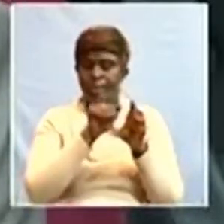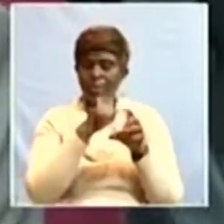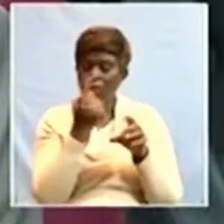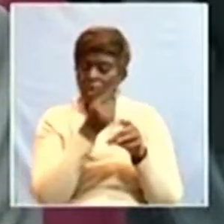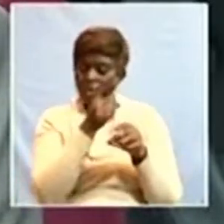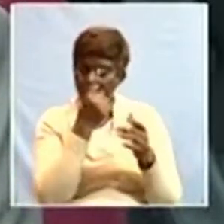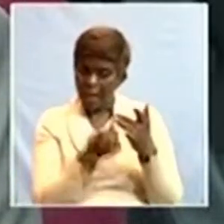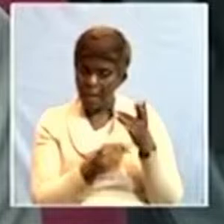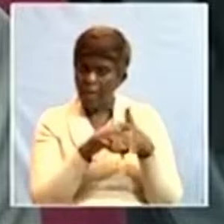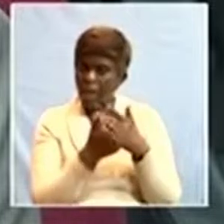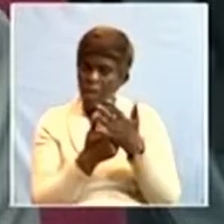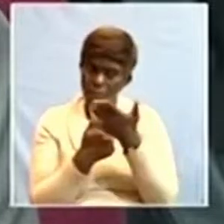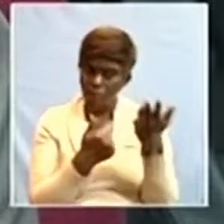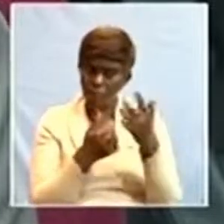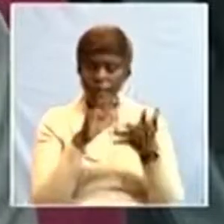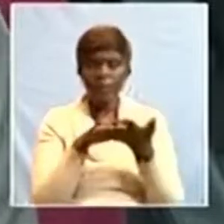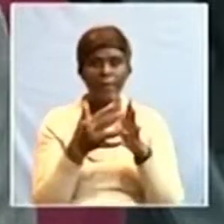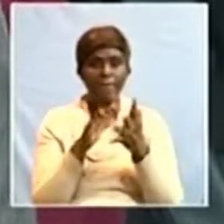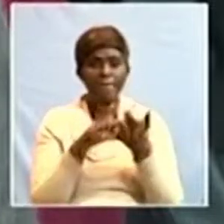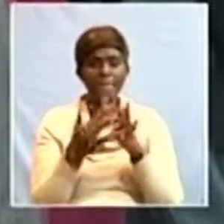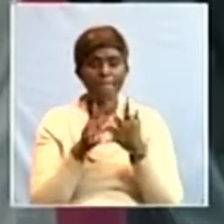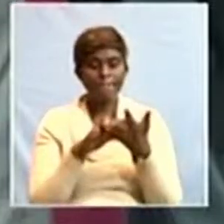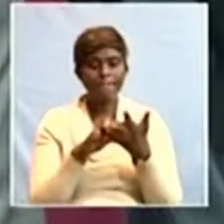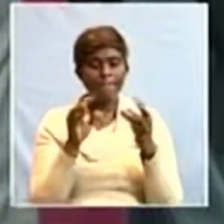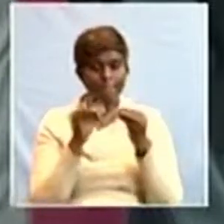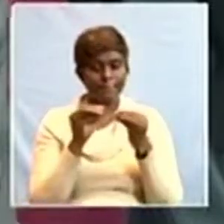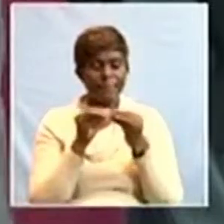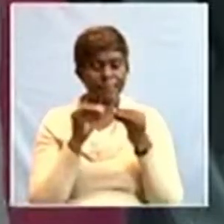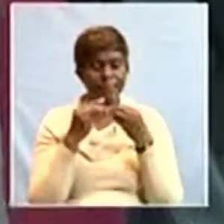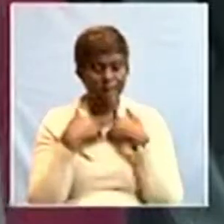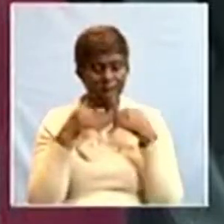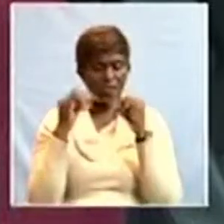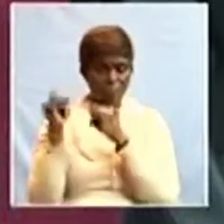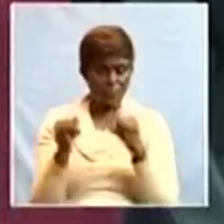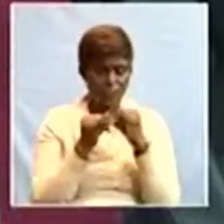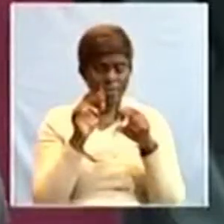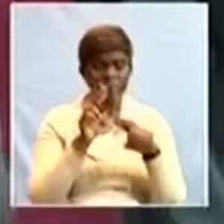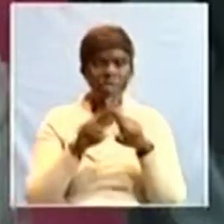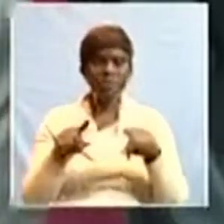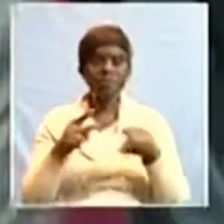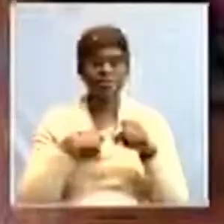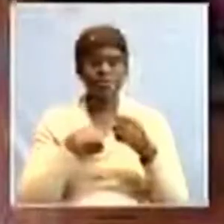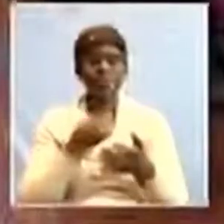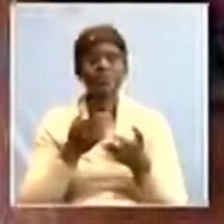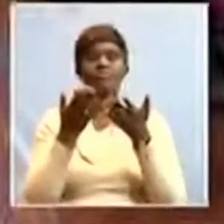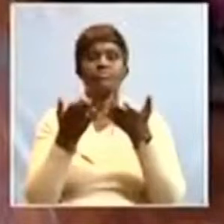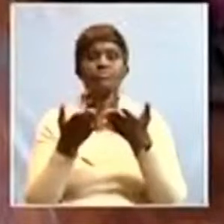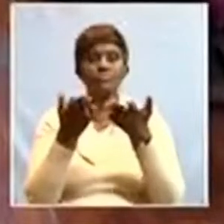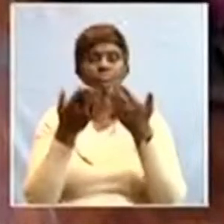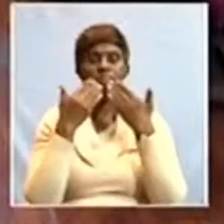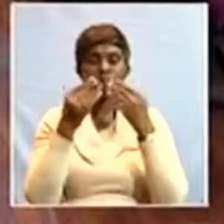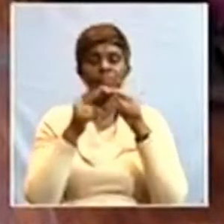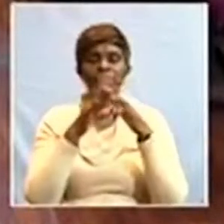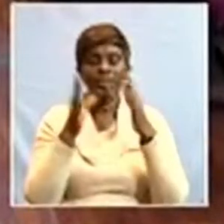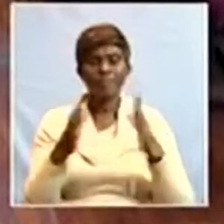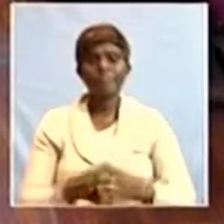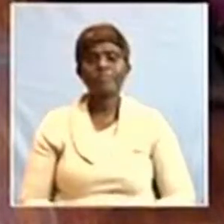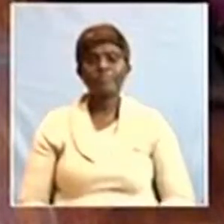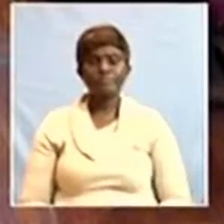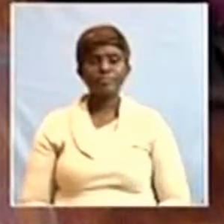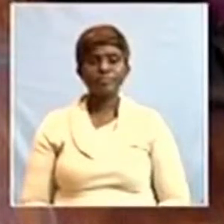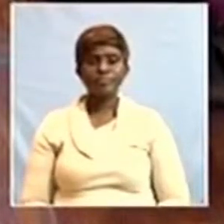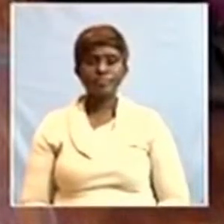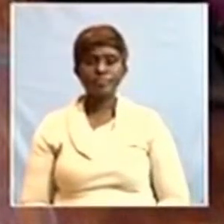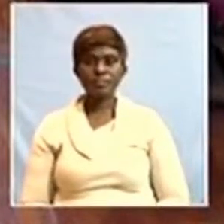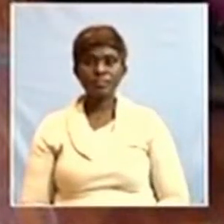this is how the integration has been implemented. Chair, I submit. Thank you so much.